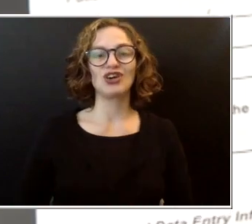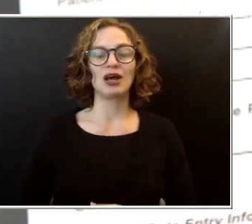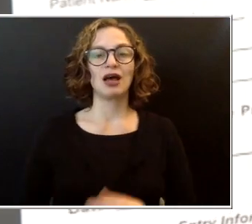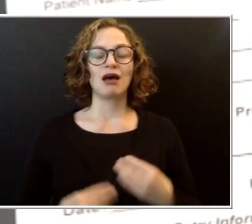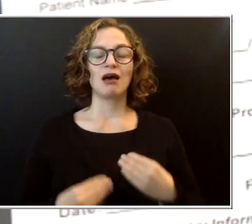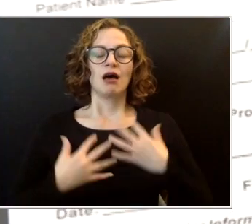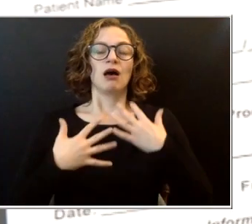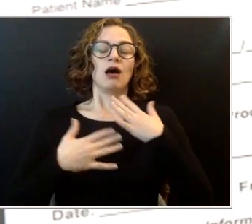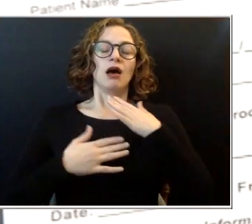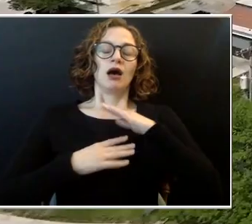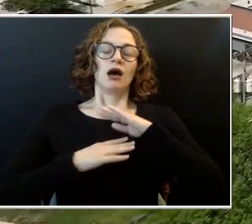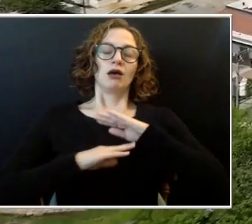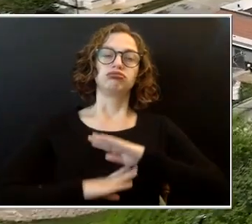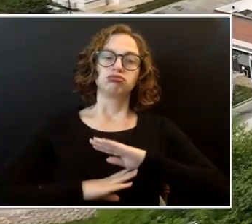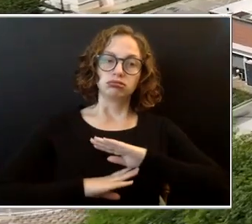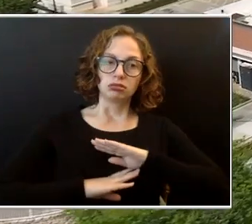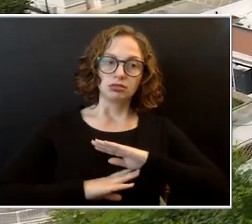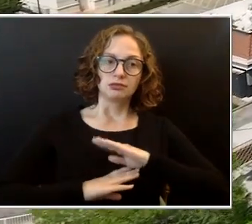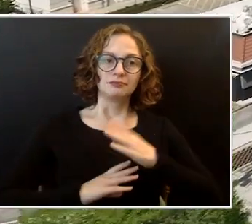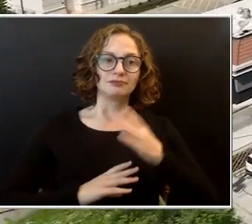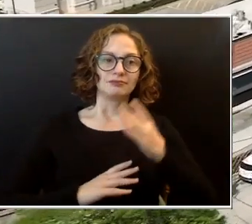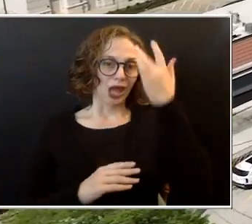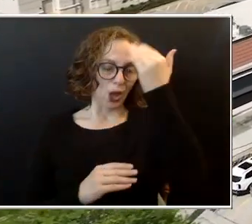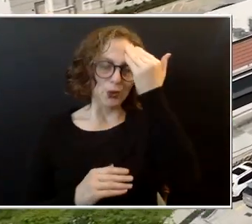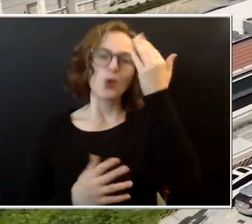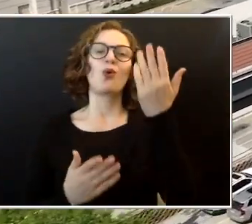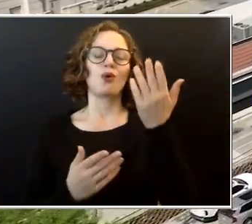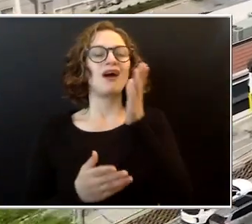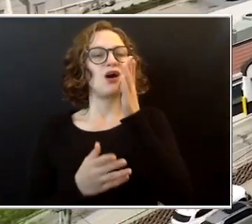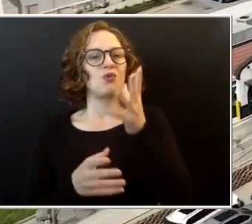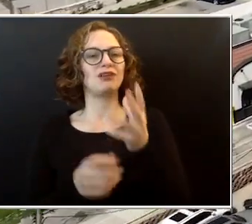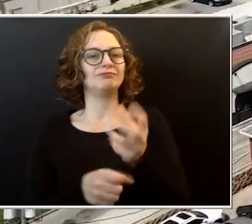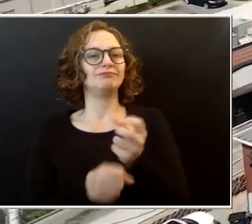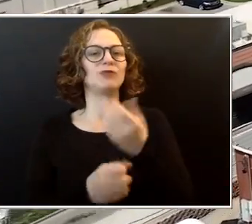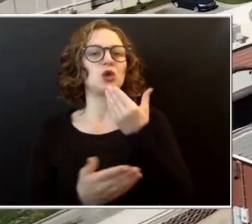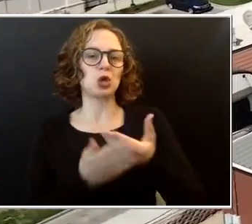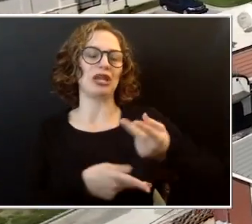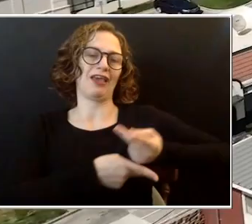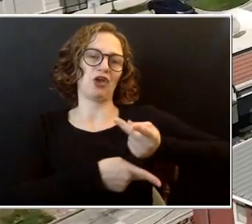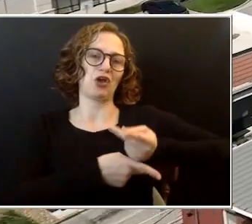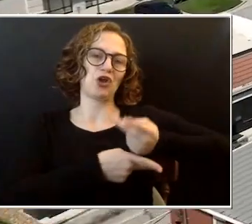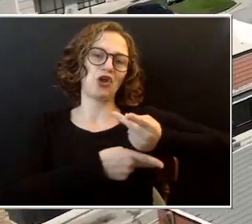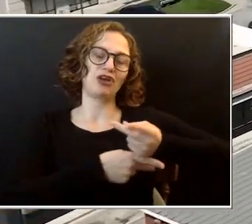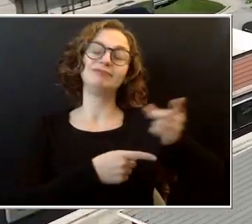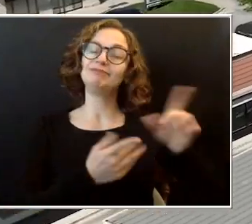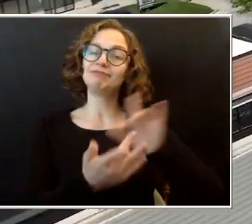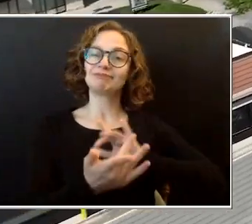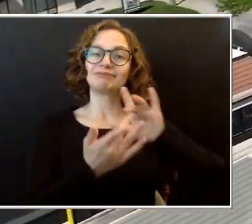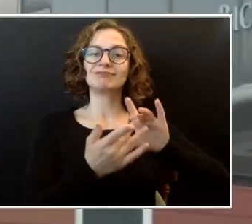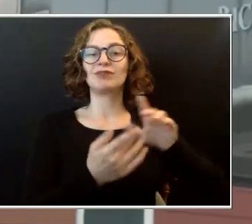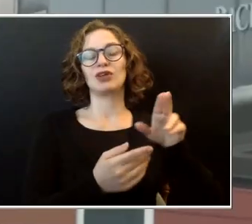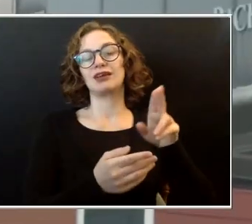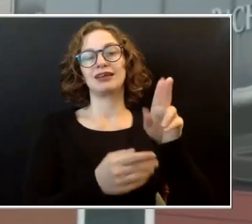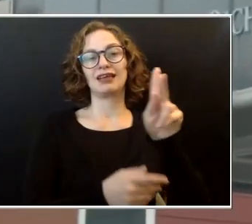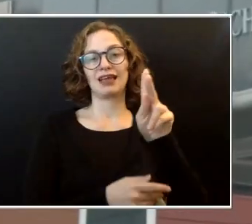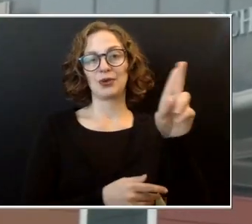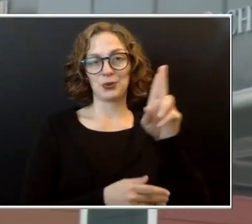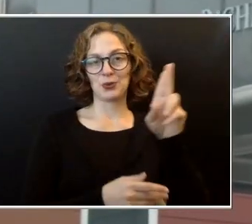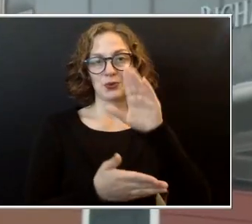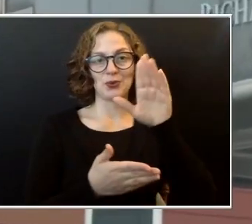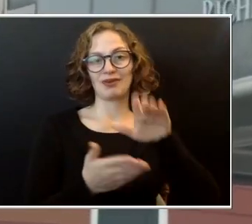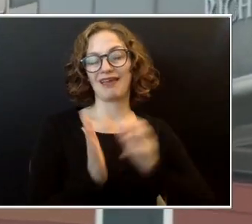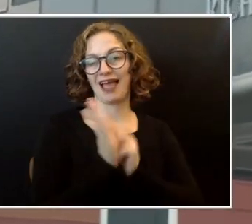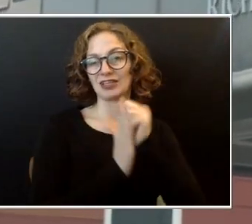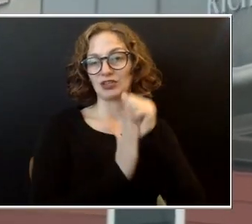that I was going to be in great hands. Silvia reached out to the University of Kansas Cancer Center immediately to get the ball rolling. From